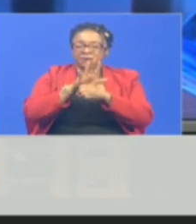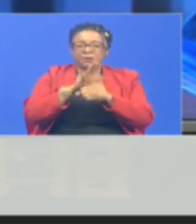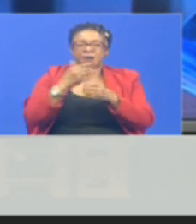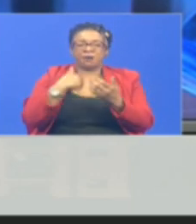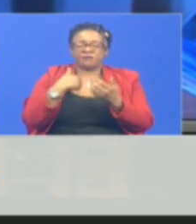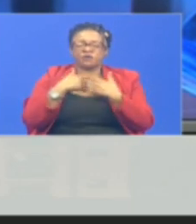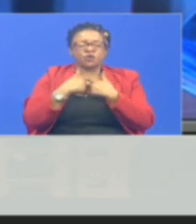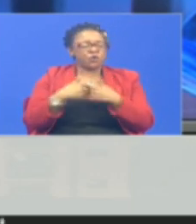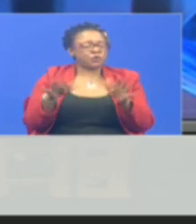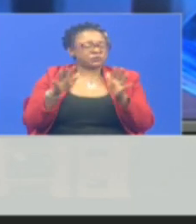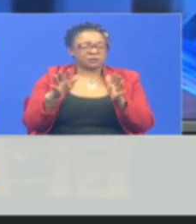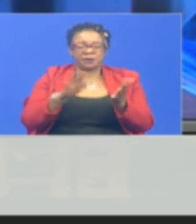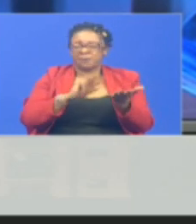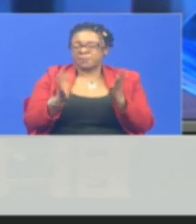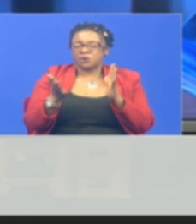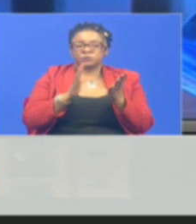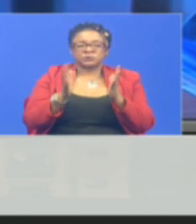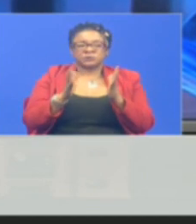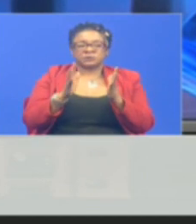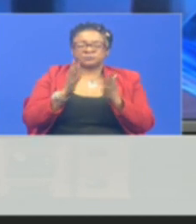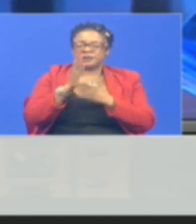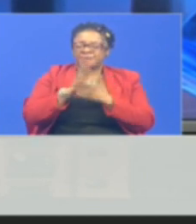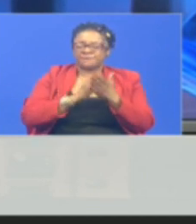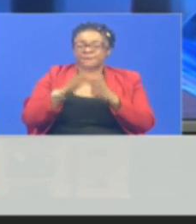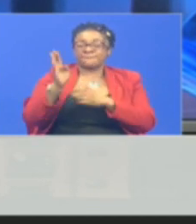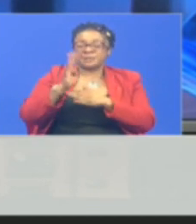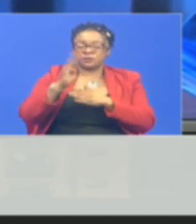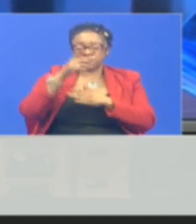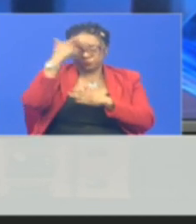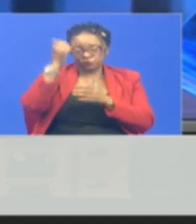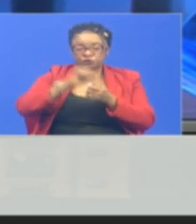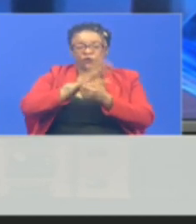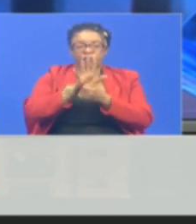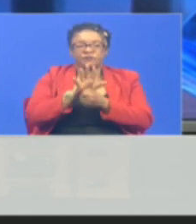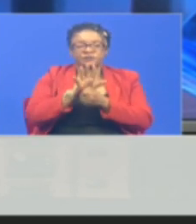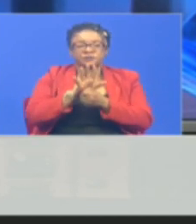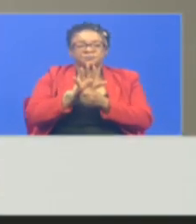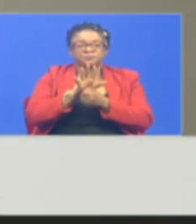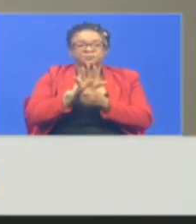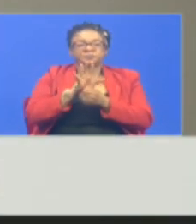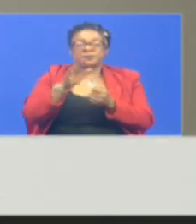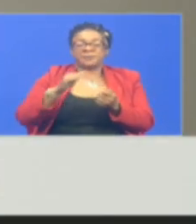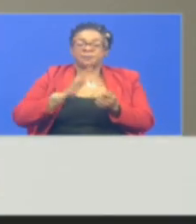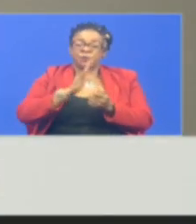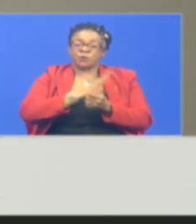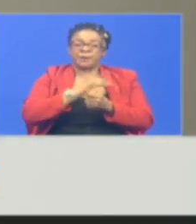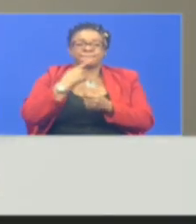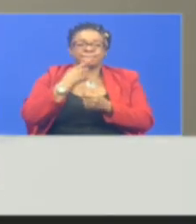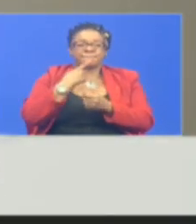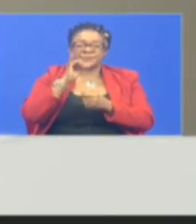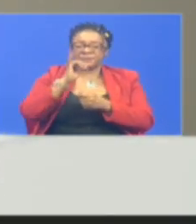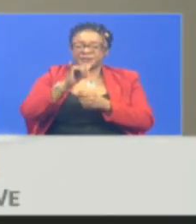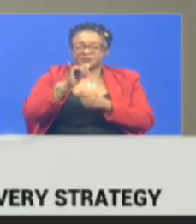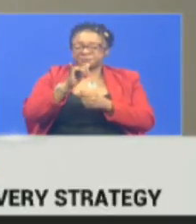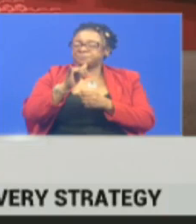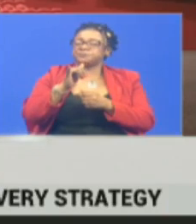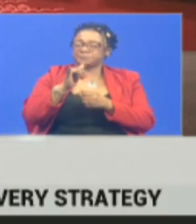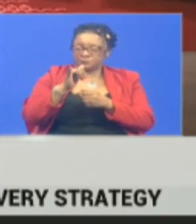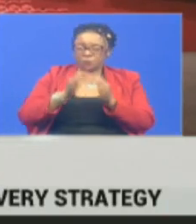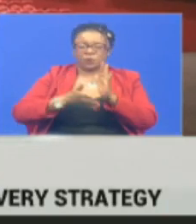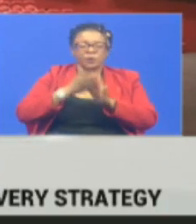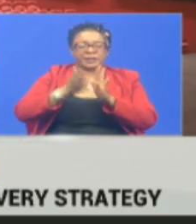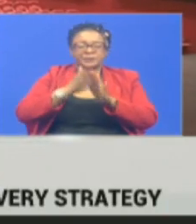an estimated half a billion shillings due to the COVID-19 disruptions, but the board says the industry is resilient and will quickly bounce